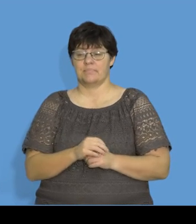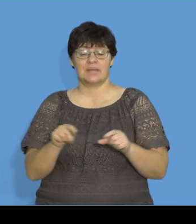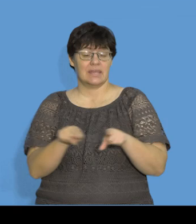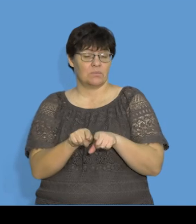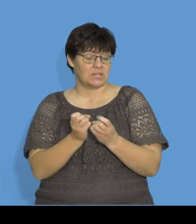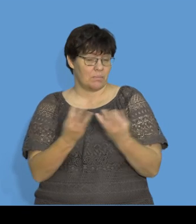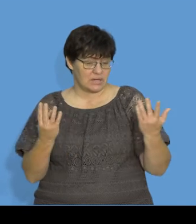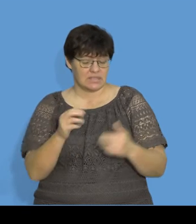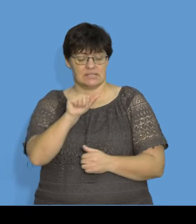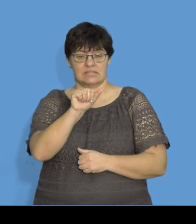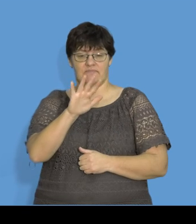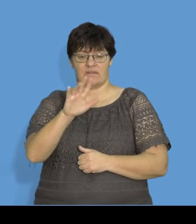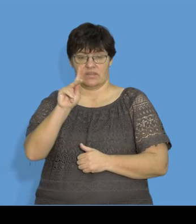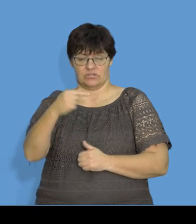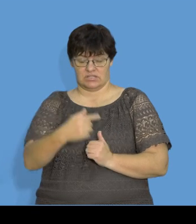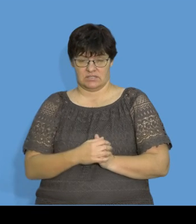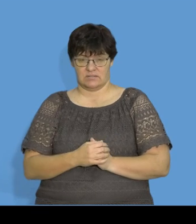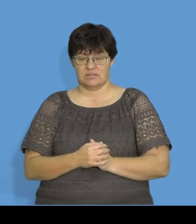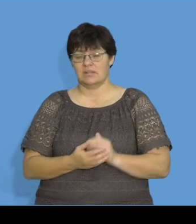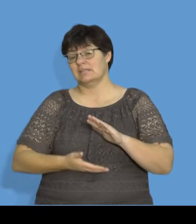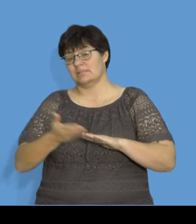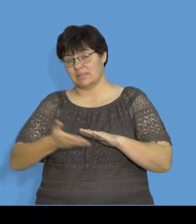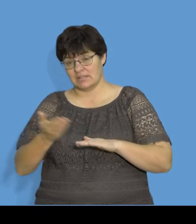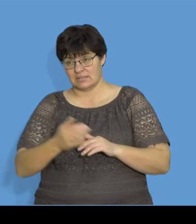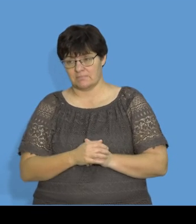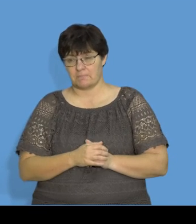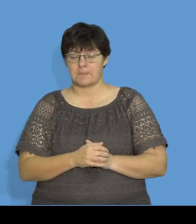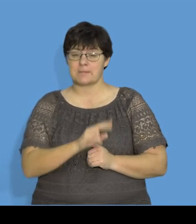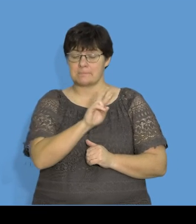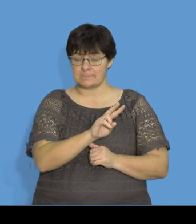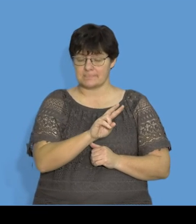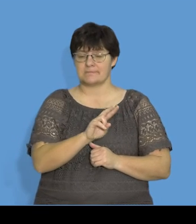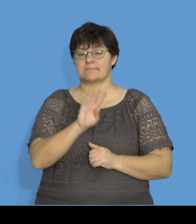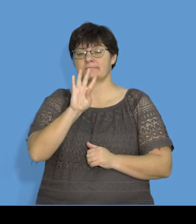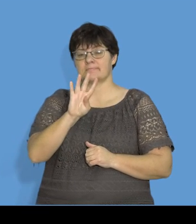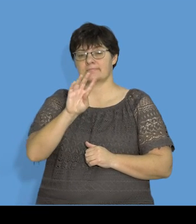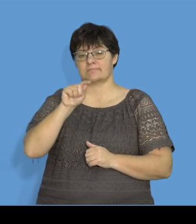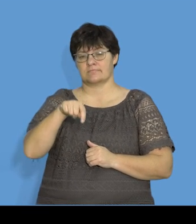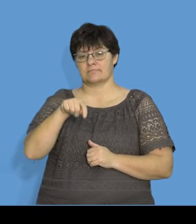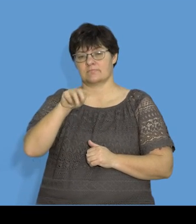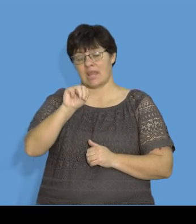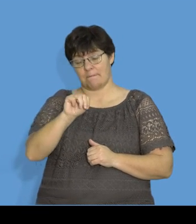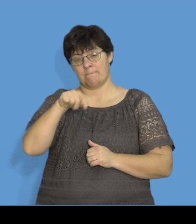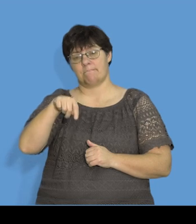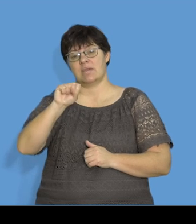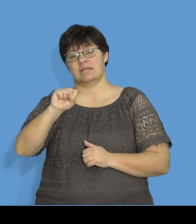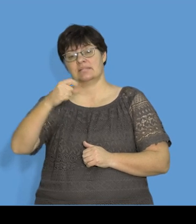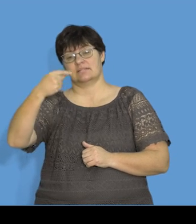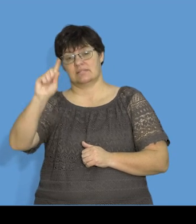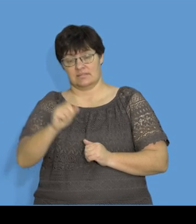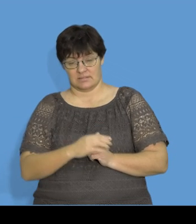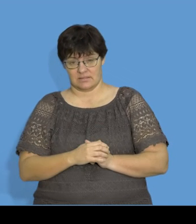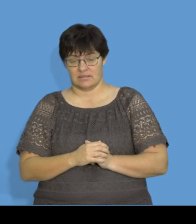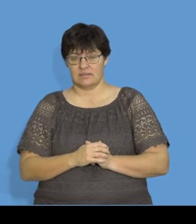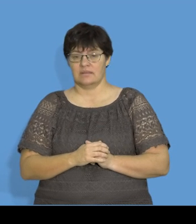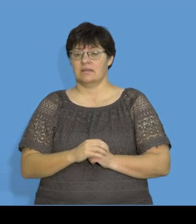65 kilograms. Speed, 4 meters per second.